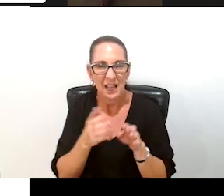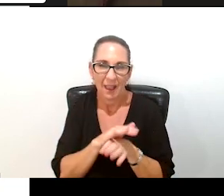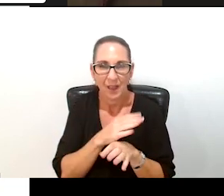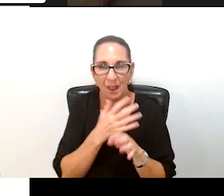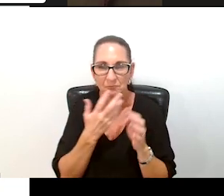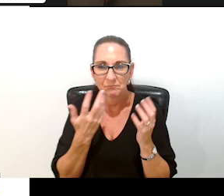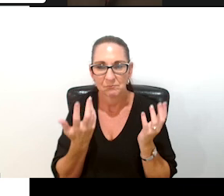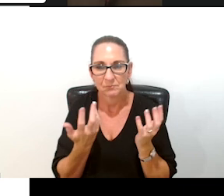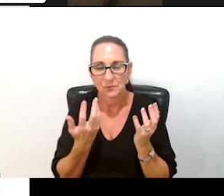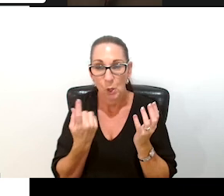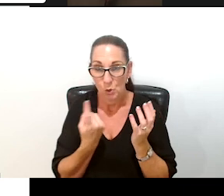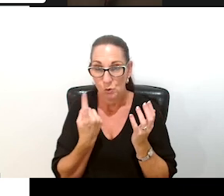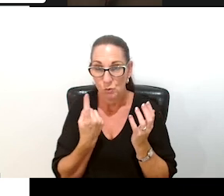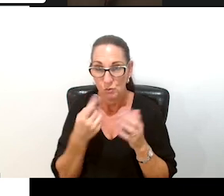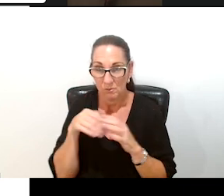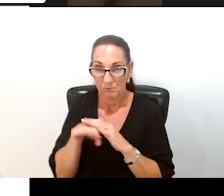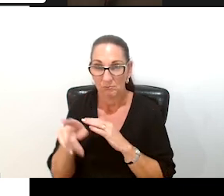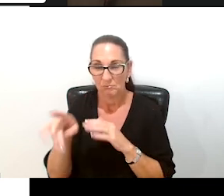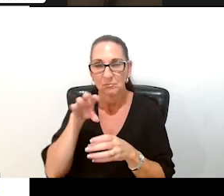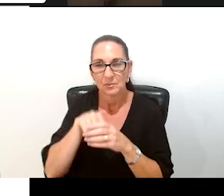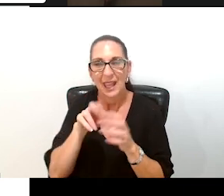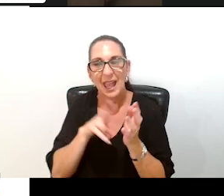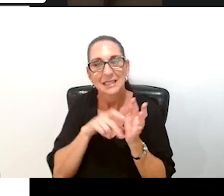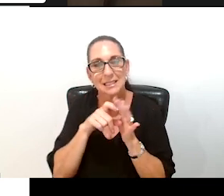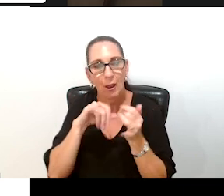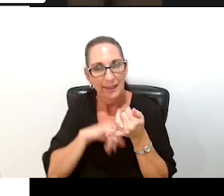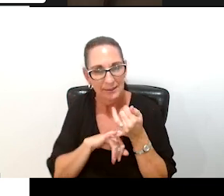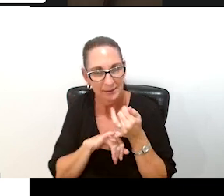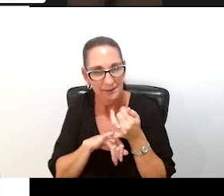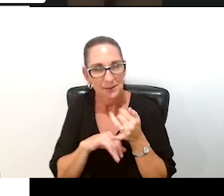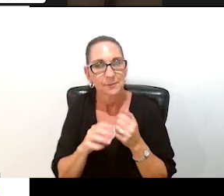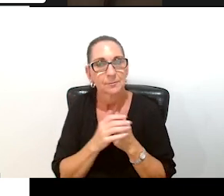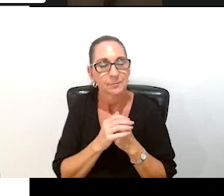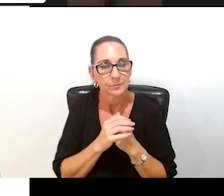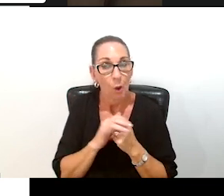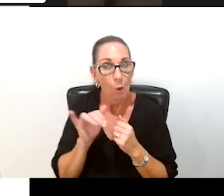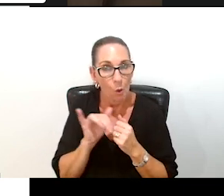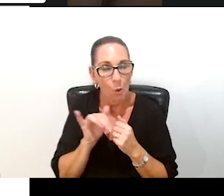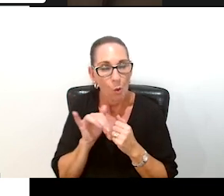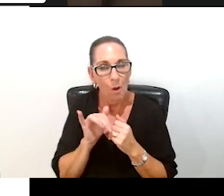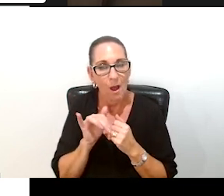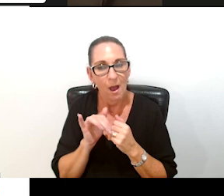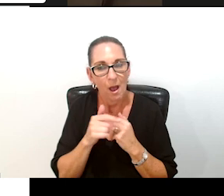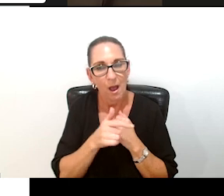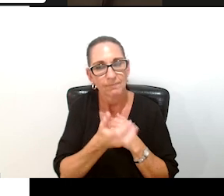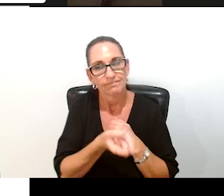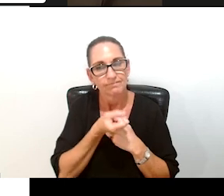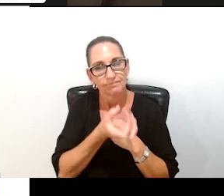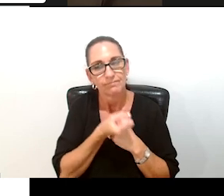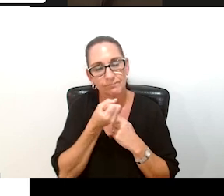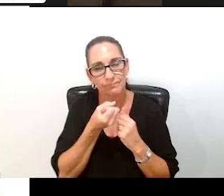are or participating in the National Disability Insurance Scheme or receiving income